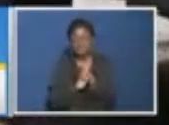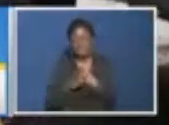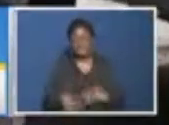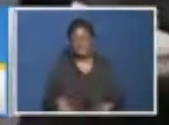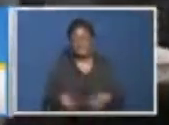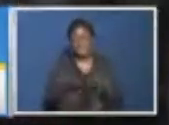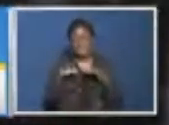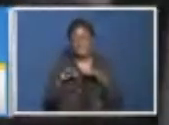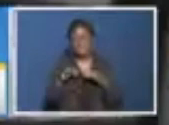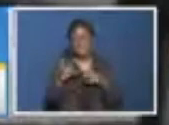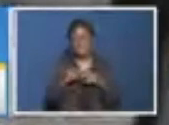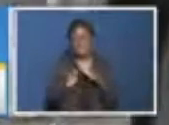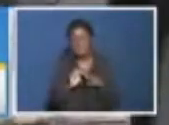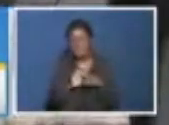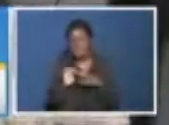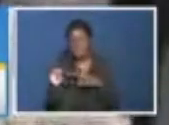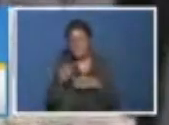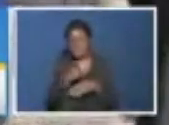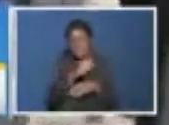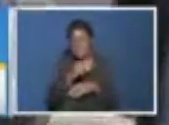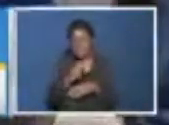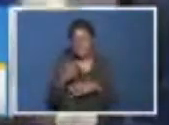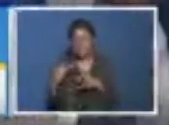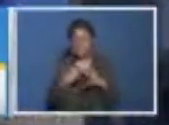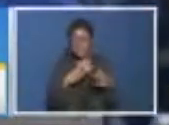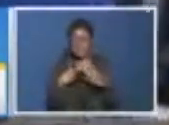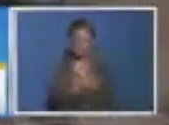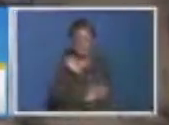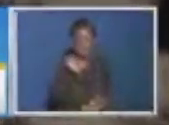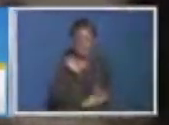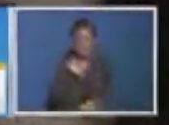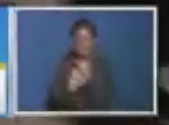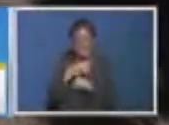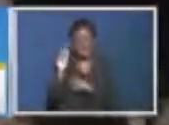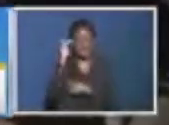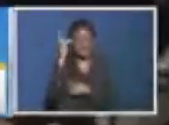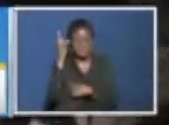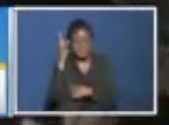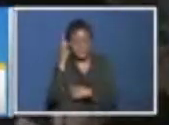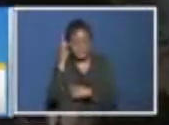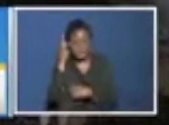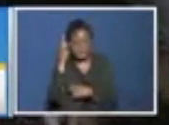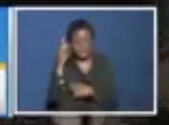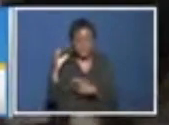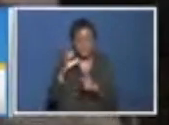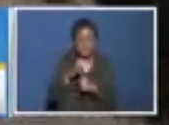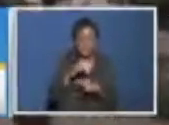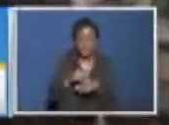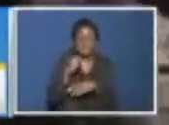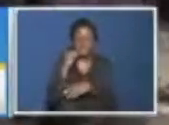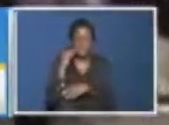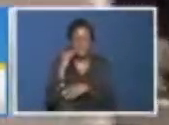gang violence, poverty, and political strife at home. A grim reality CARICOM has long struggled to